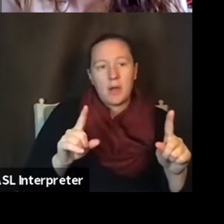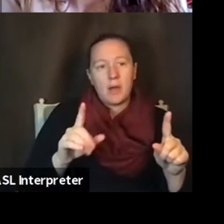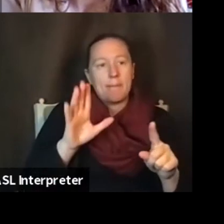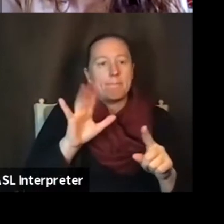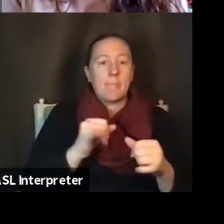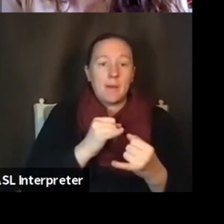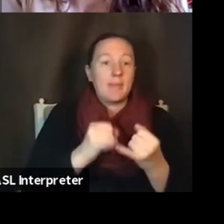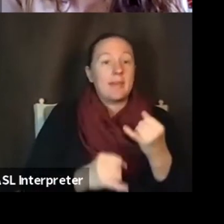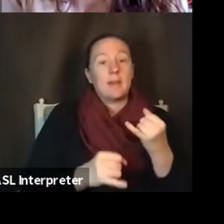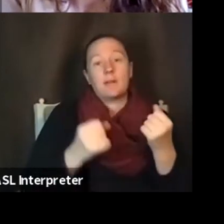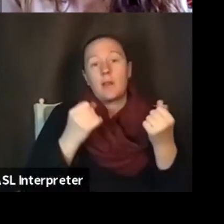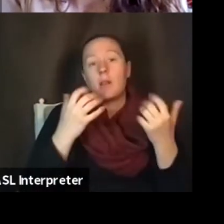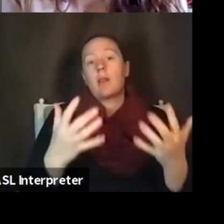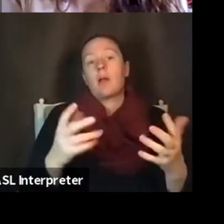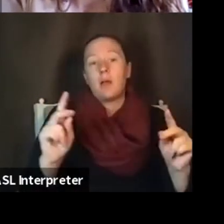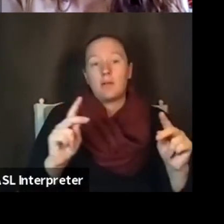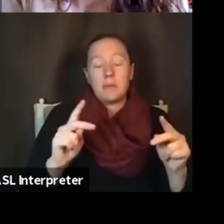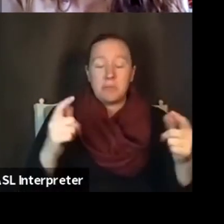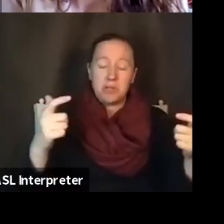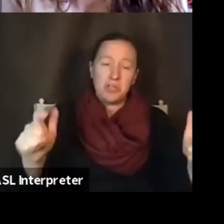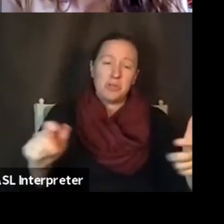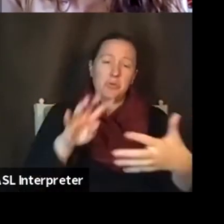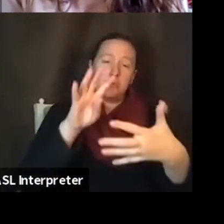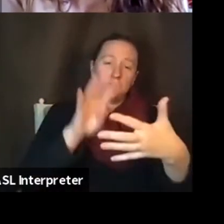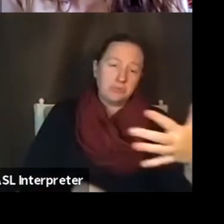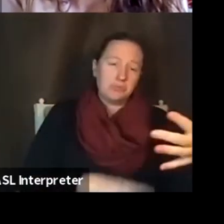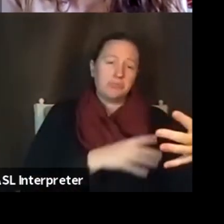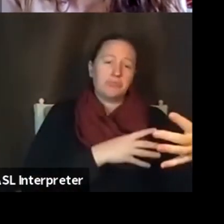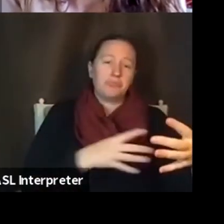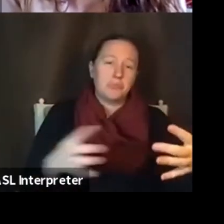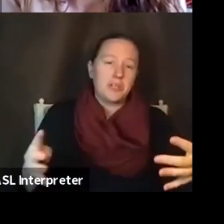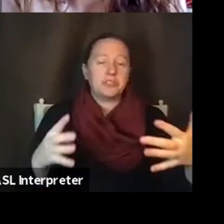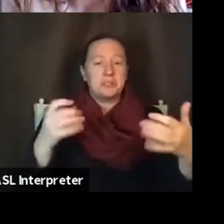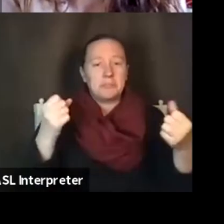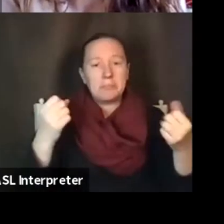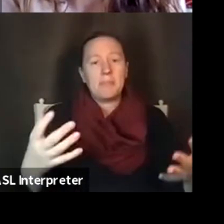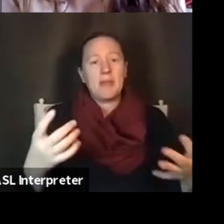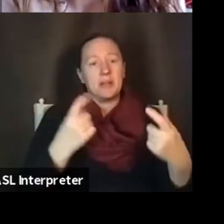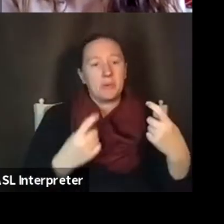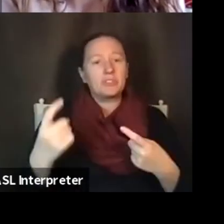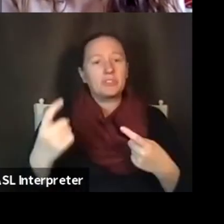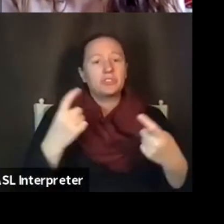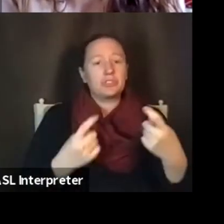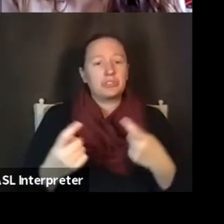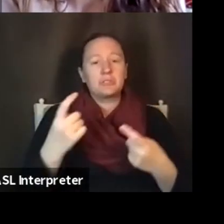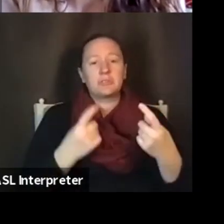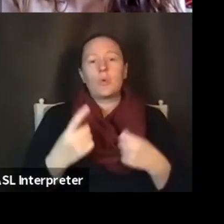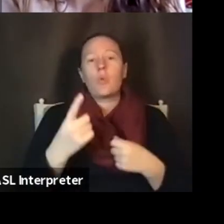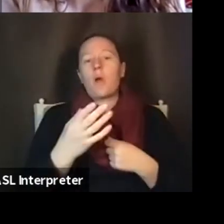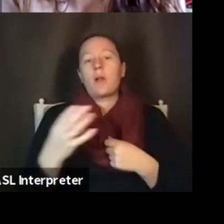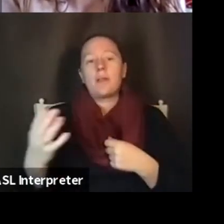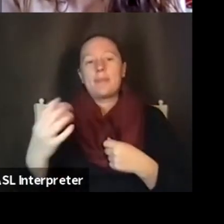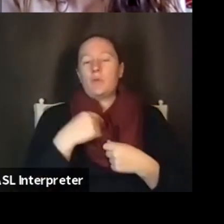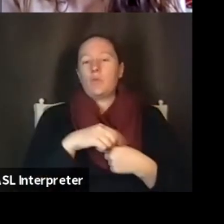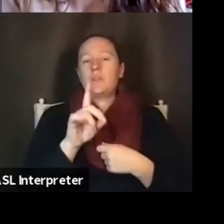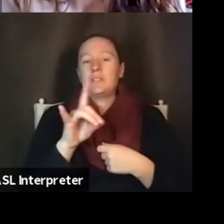was a lot of people and a huge spreadsheet, and lots of questions were asked. And one of the things that we also did is we really looked